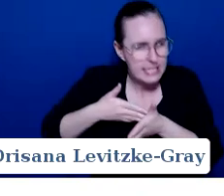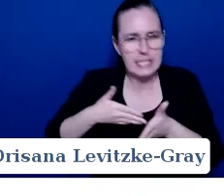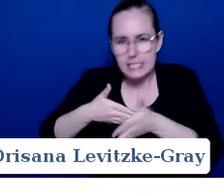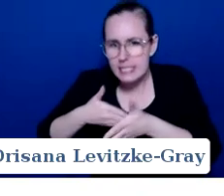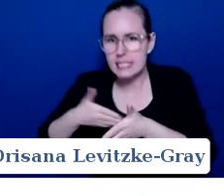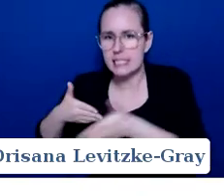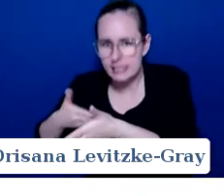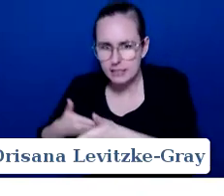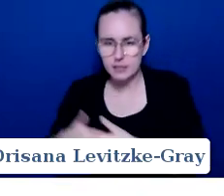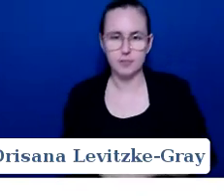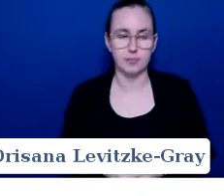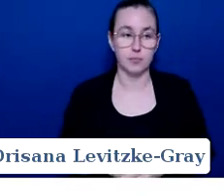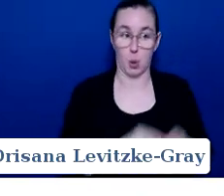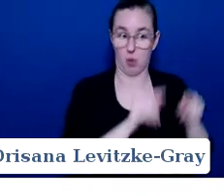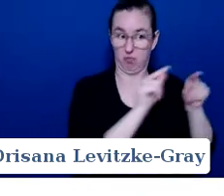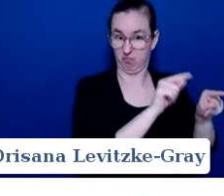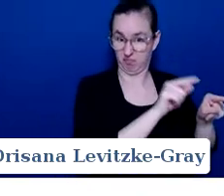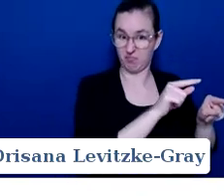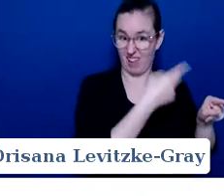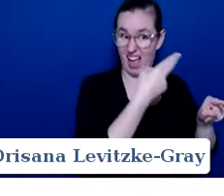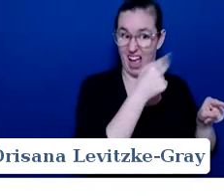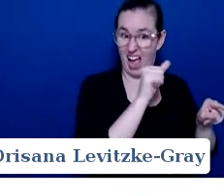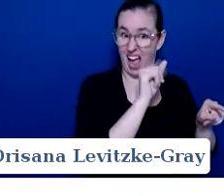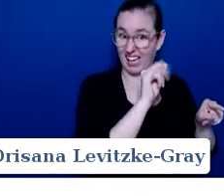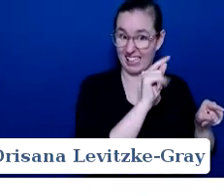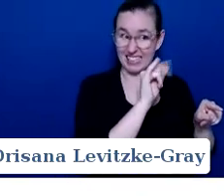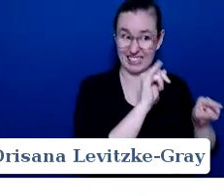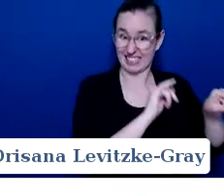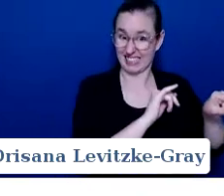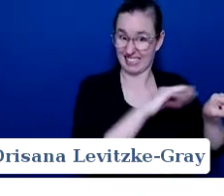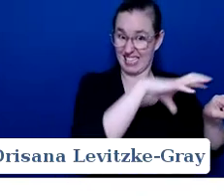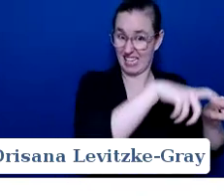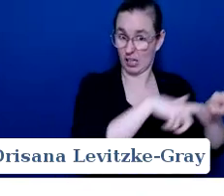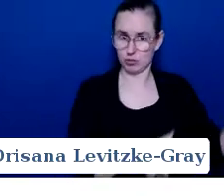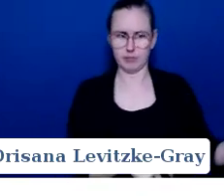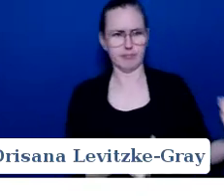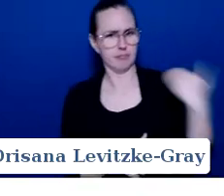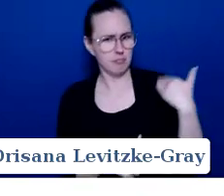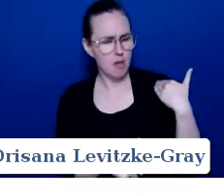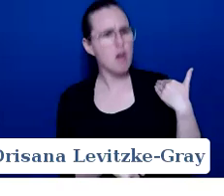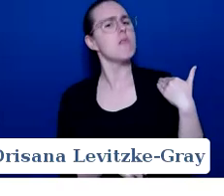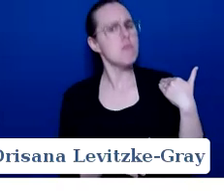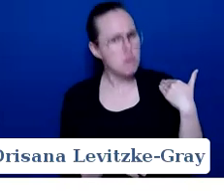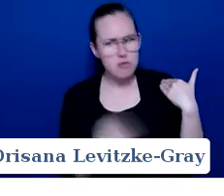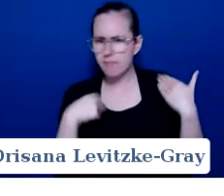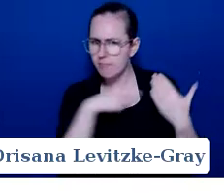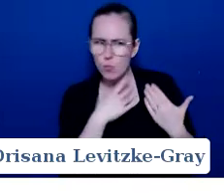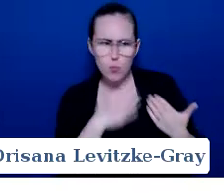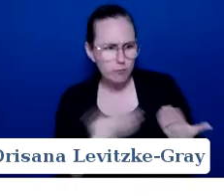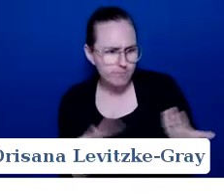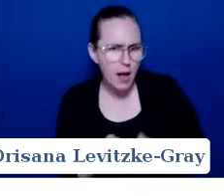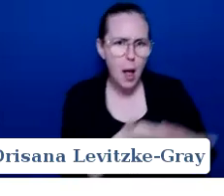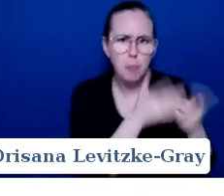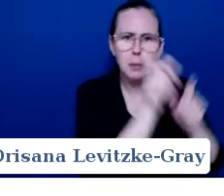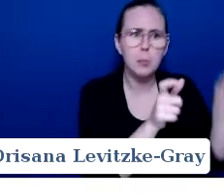working on the employment and the economic inclusion of persons with disability. And what we have found that